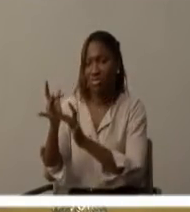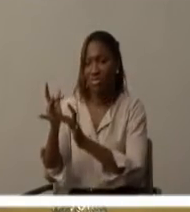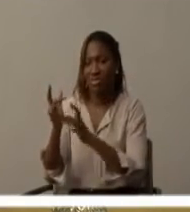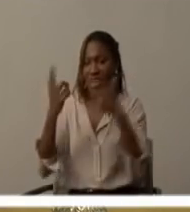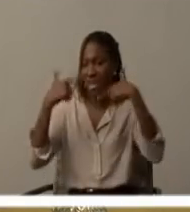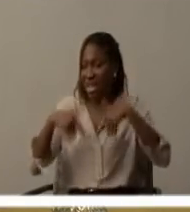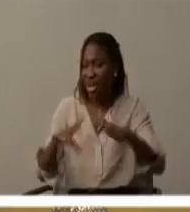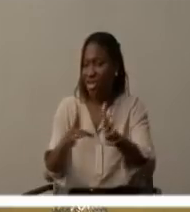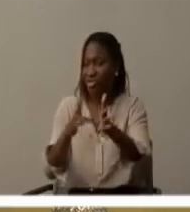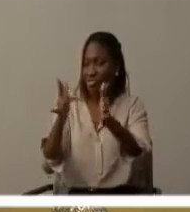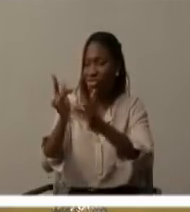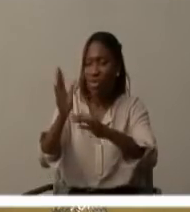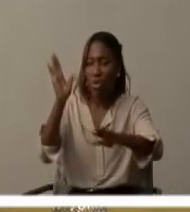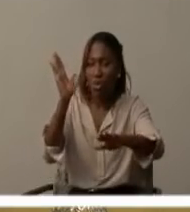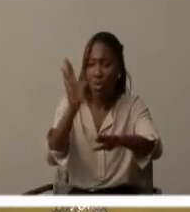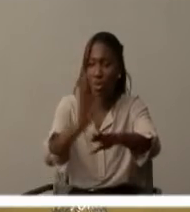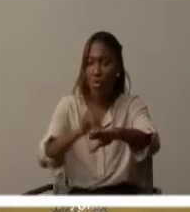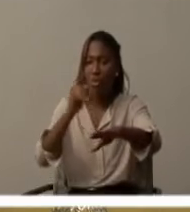forth.